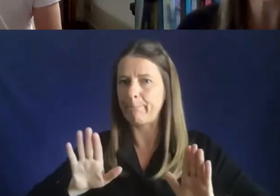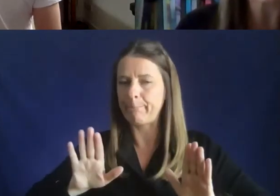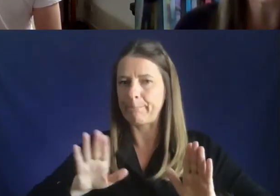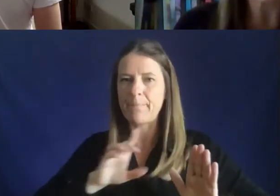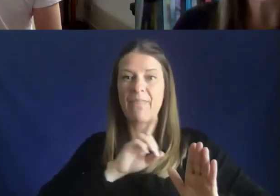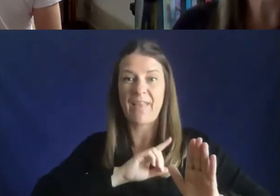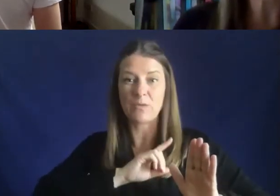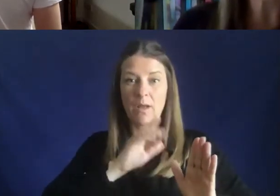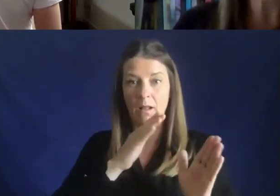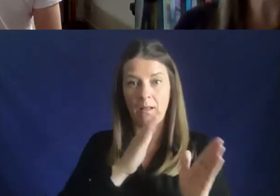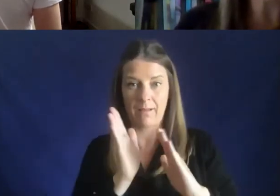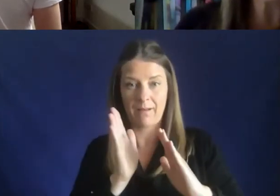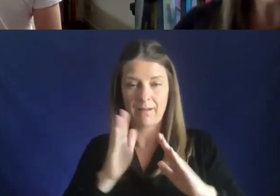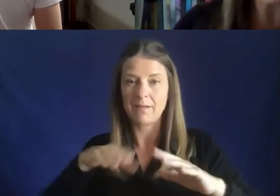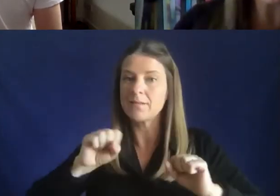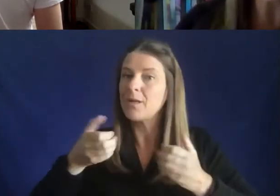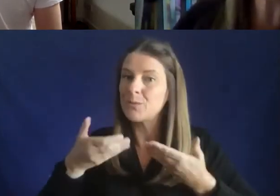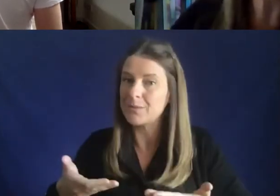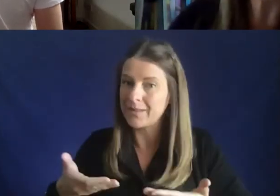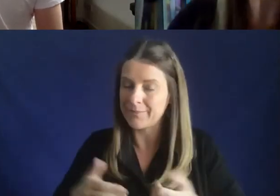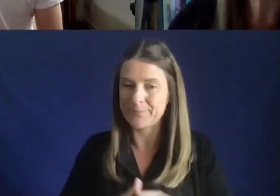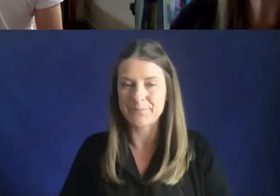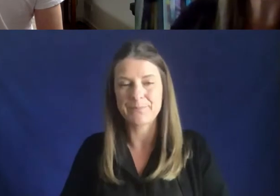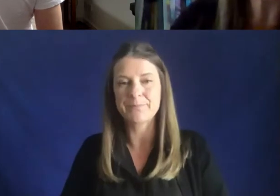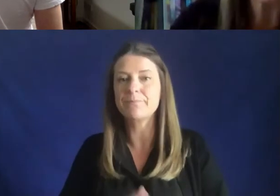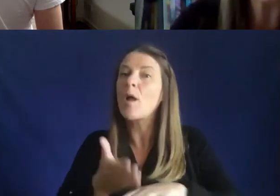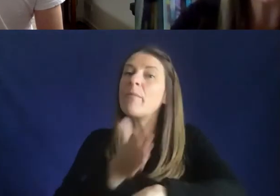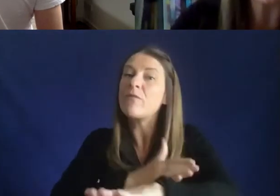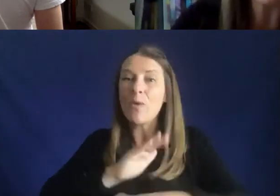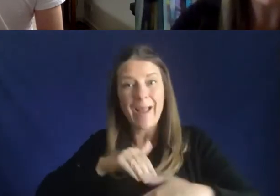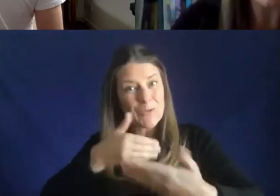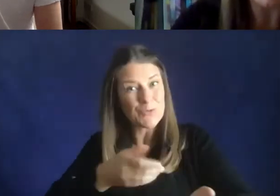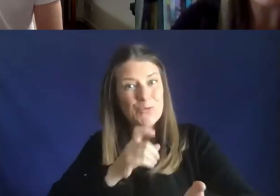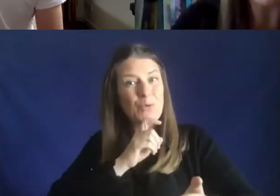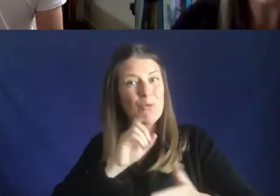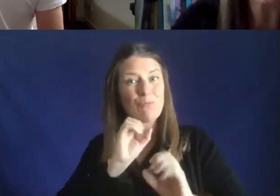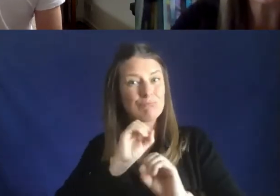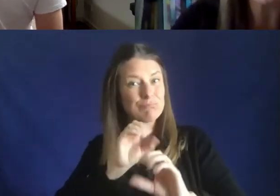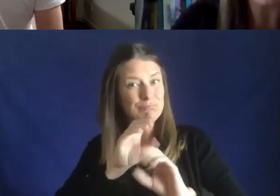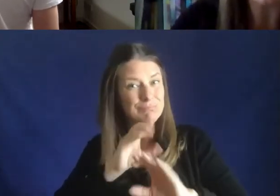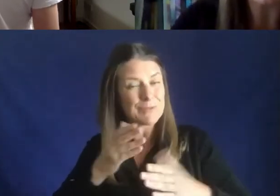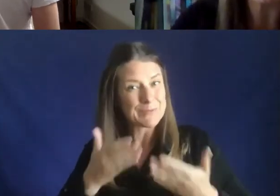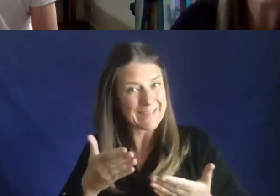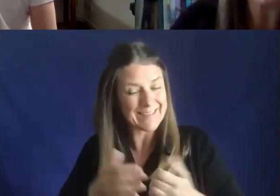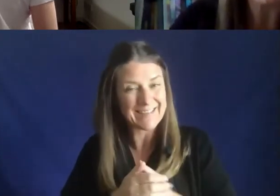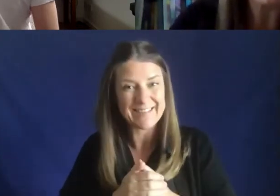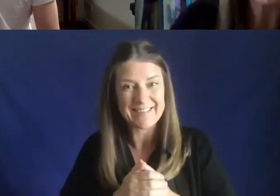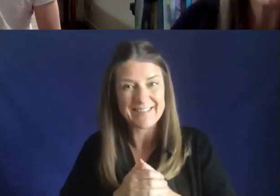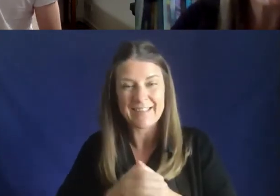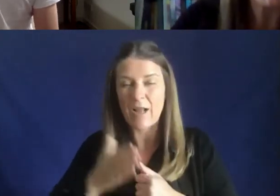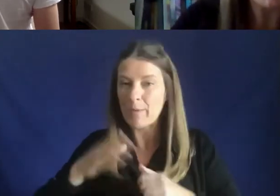today. So before I introduce you to our speaker today, I'll just draw